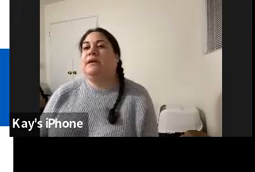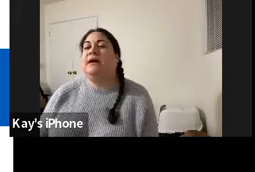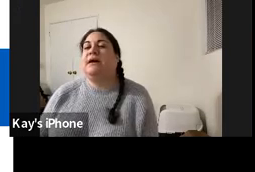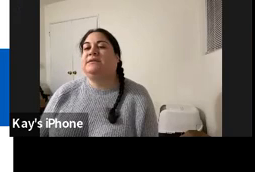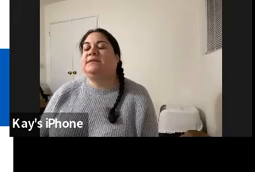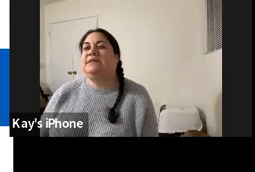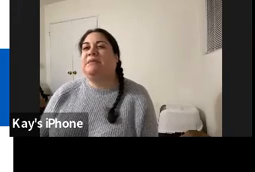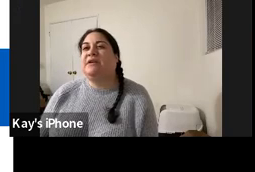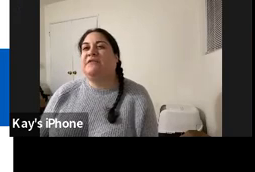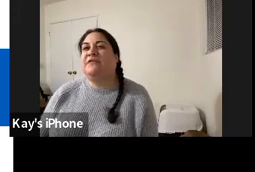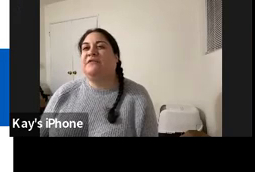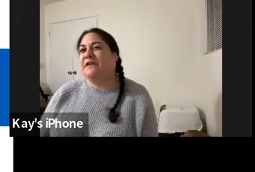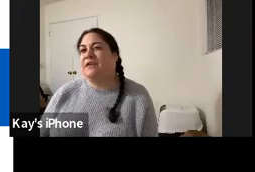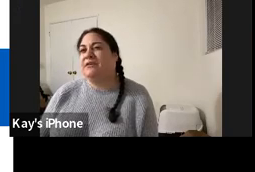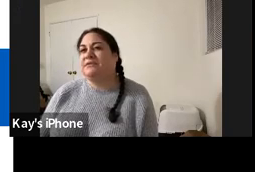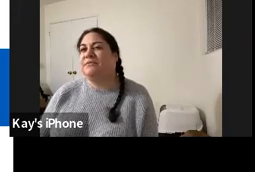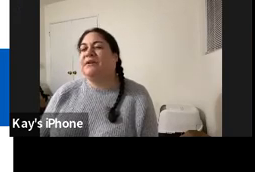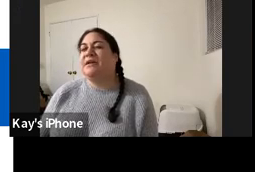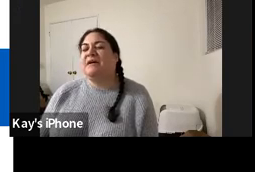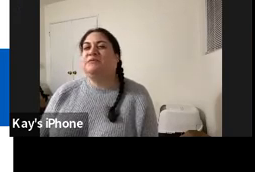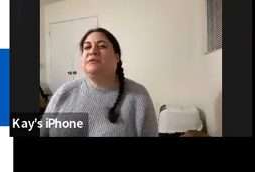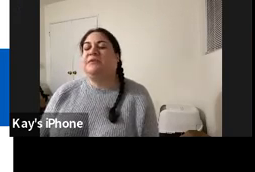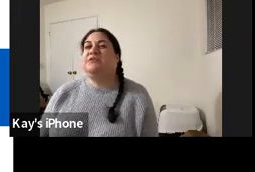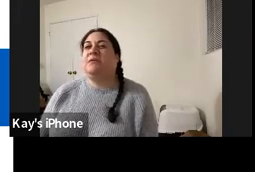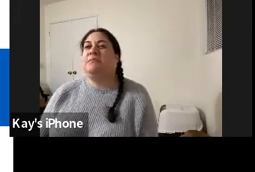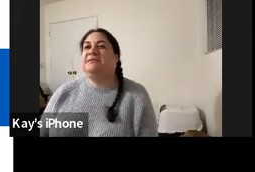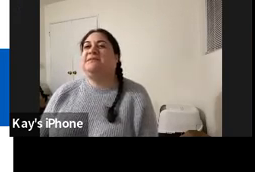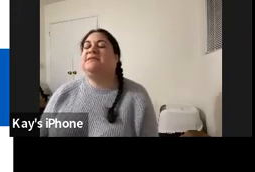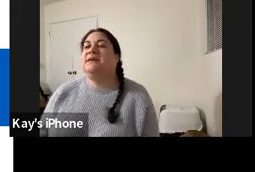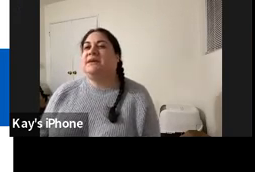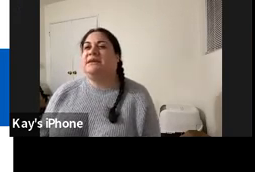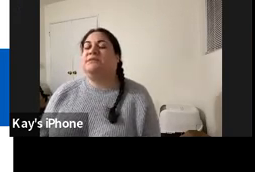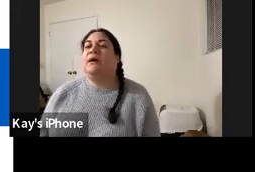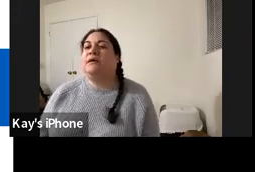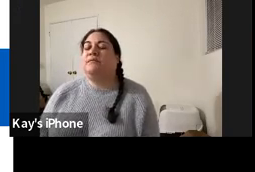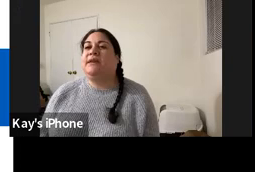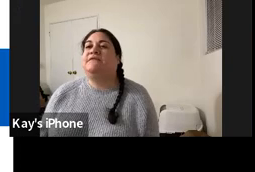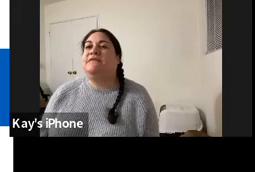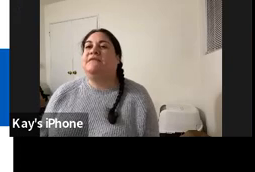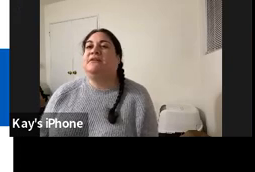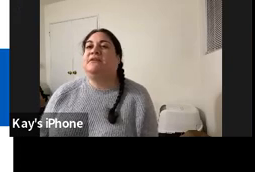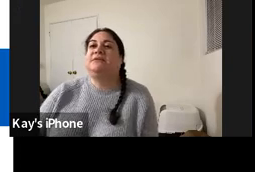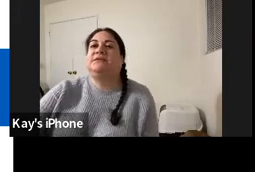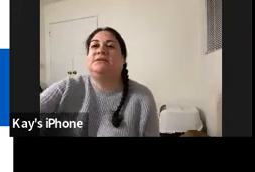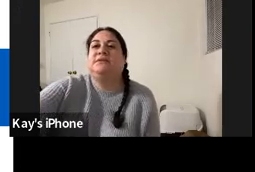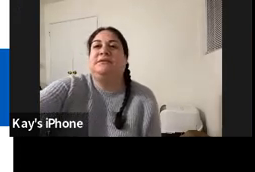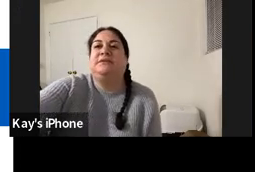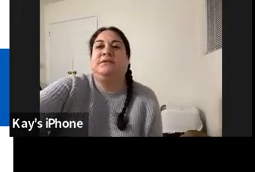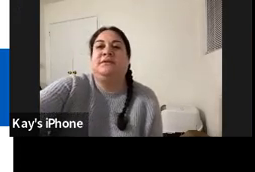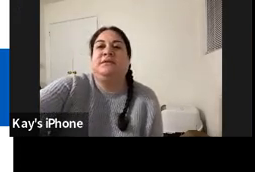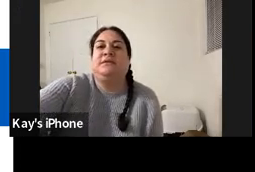be unhoused in Santa Monica for 5 years. I'm just wondering what the thought process is on waiting the 5 years.